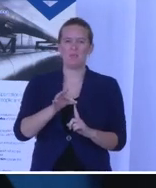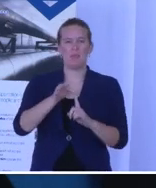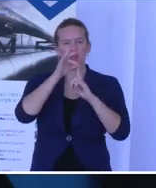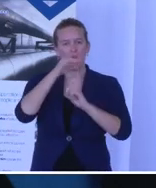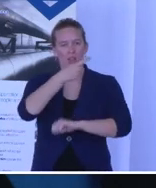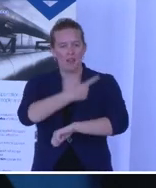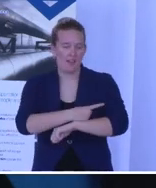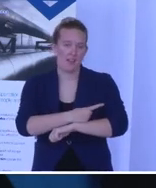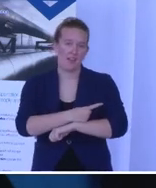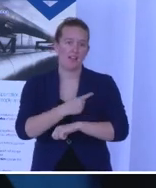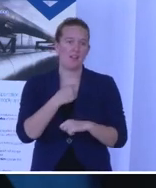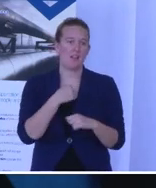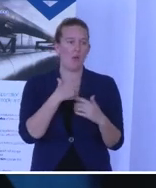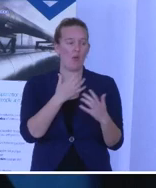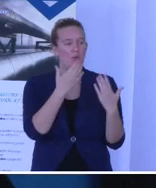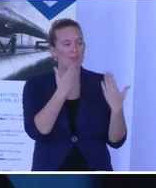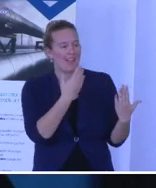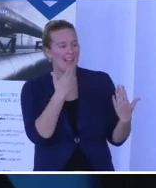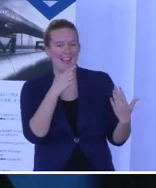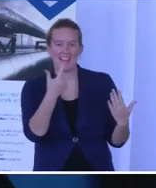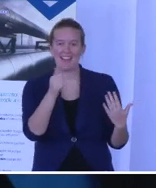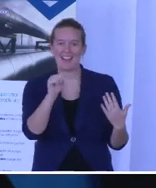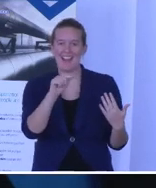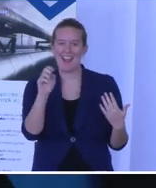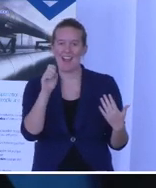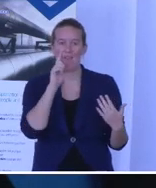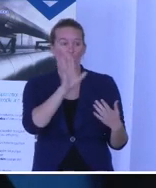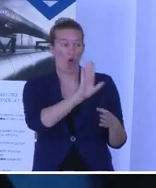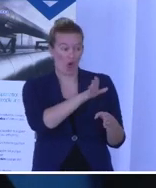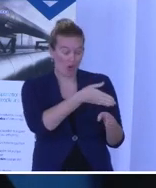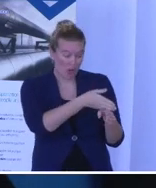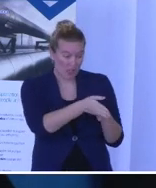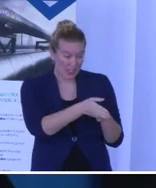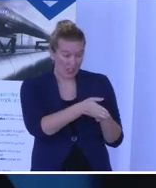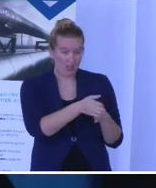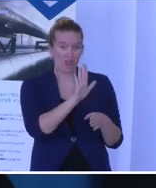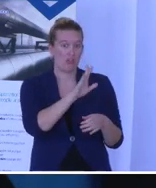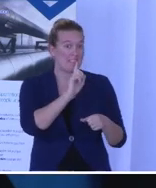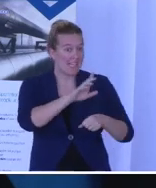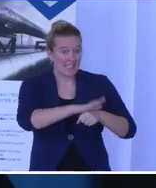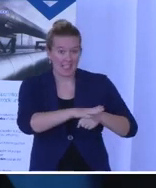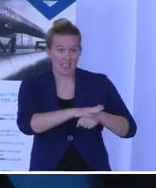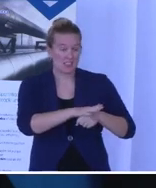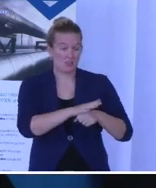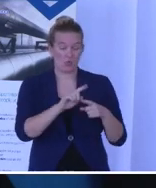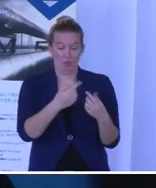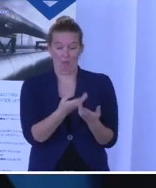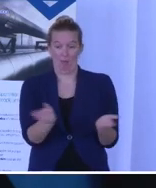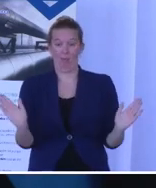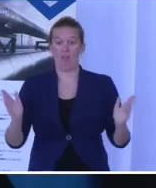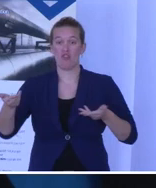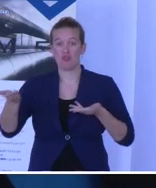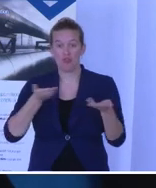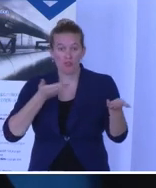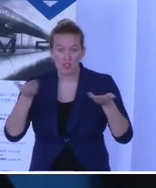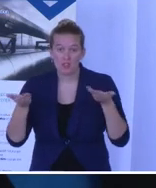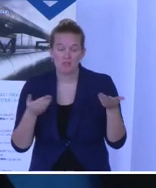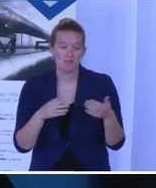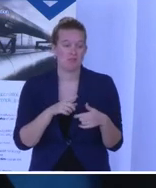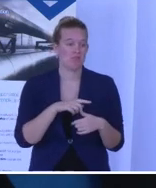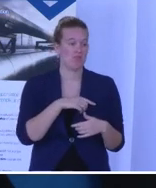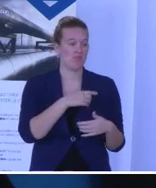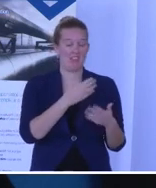to thank Gail for her career, dedication to public service, to